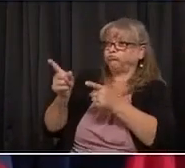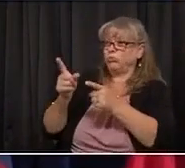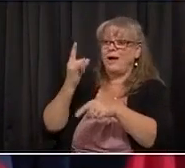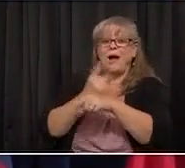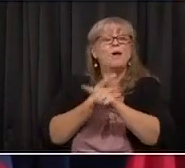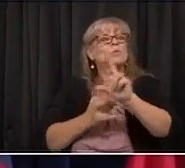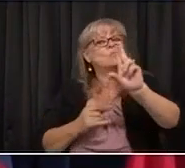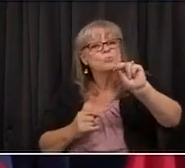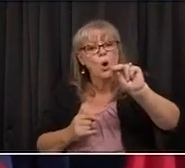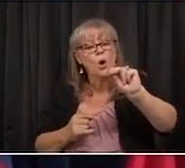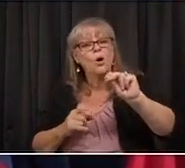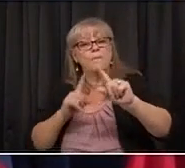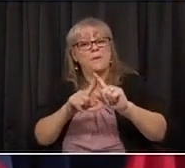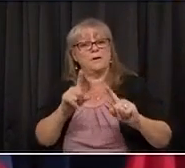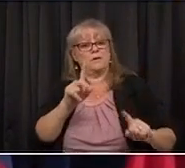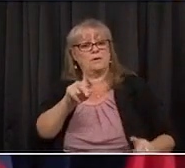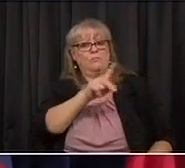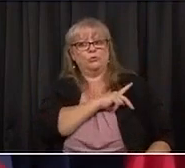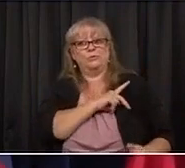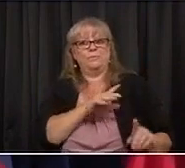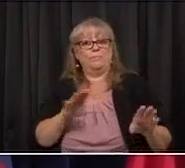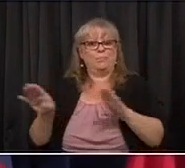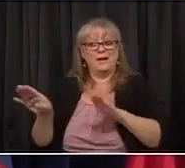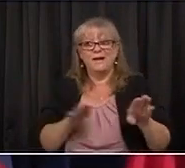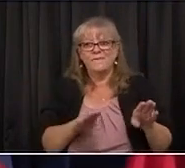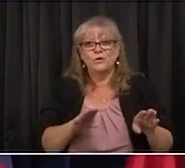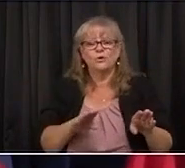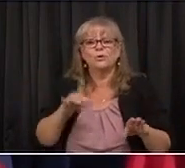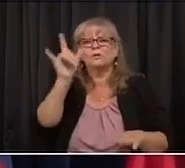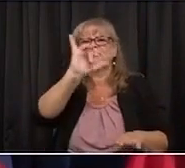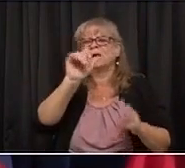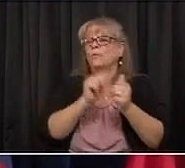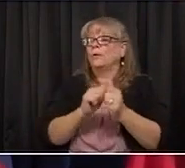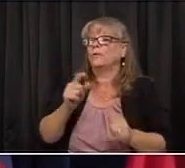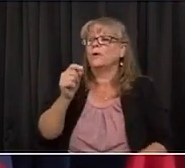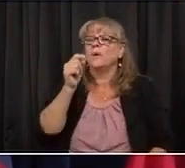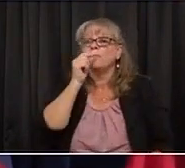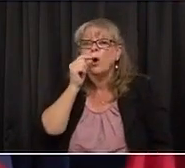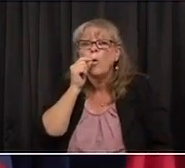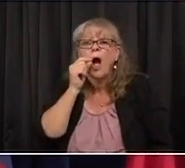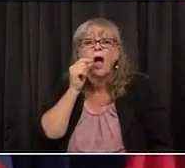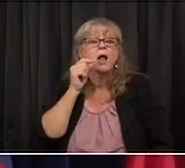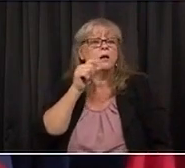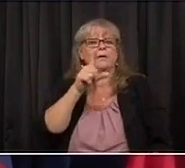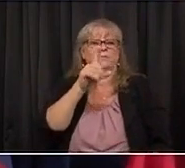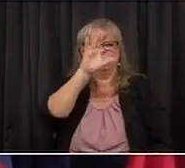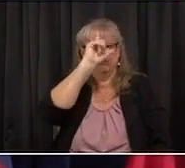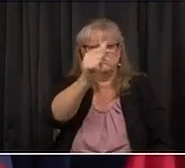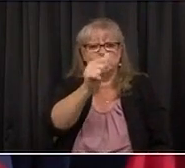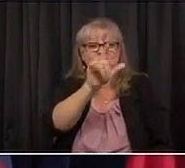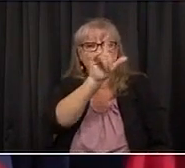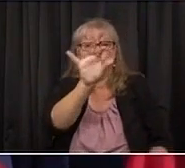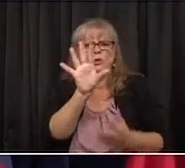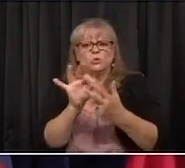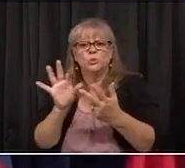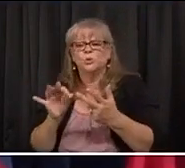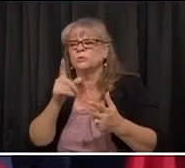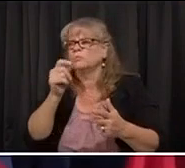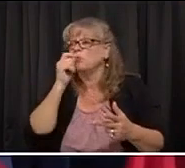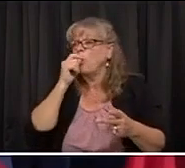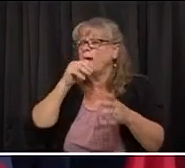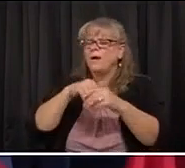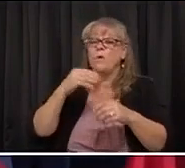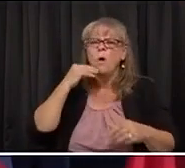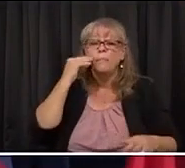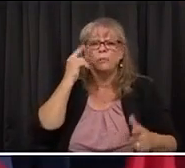You can do it, and you can drink in your home. And of course, you can drink, but it's the natural social environment that exists in bars and